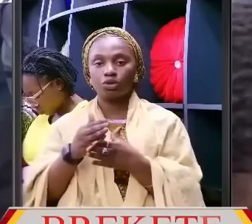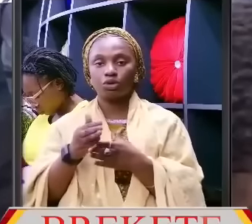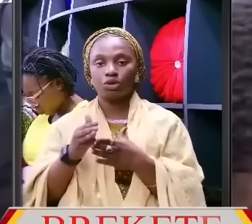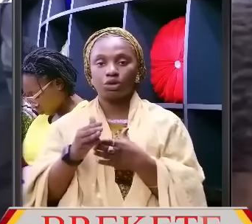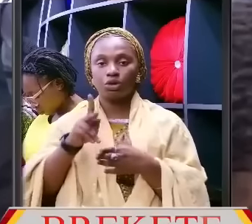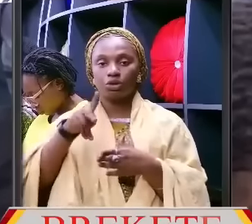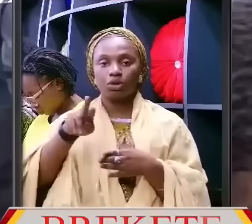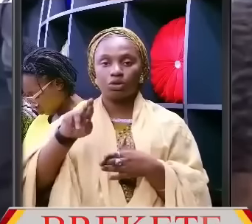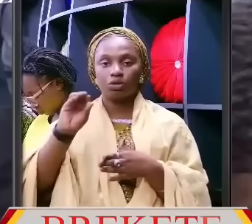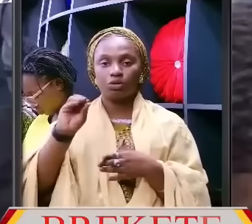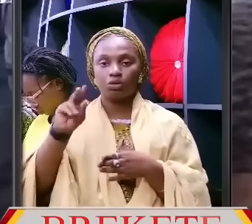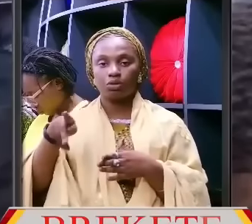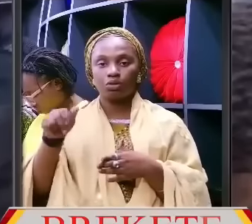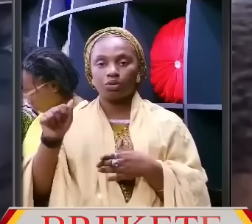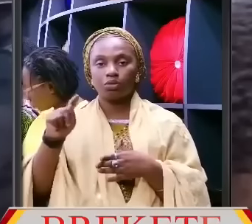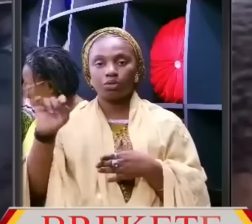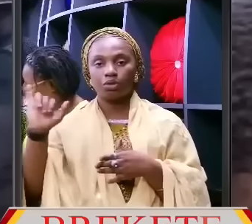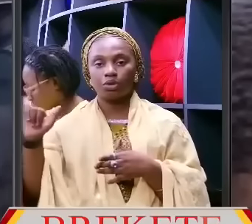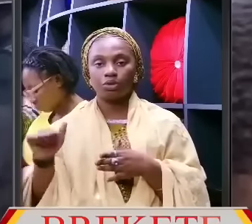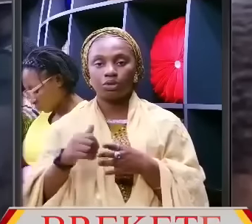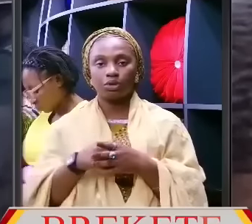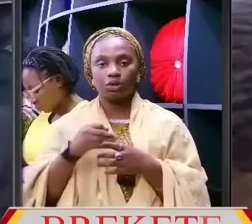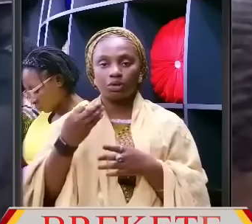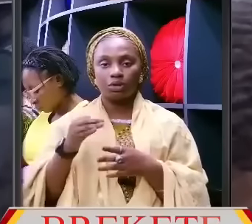They now share the